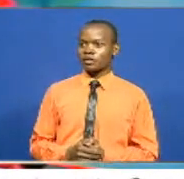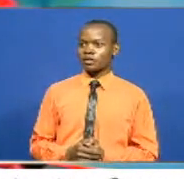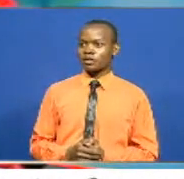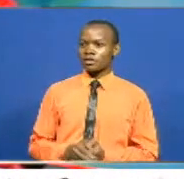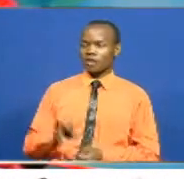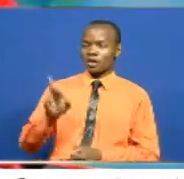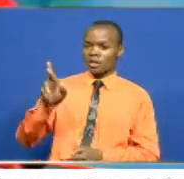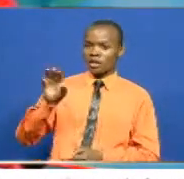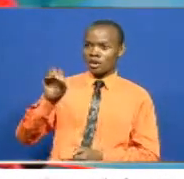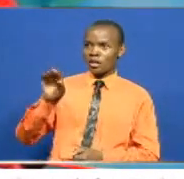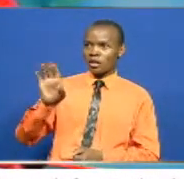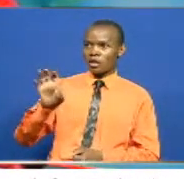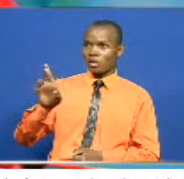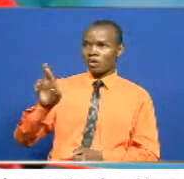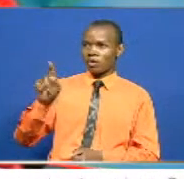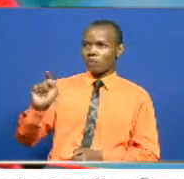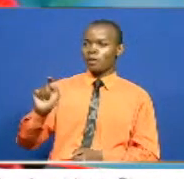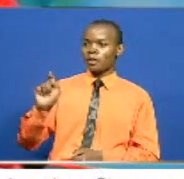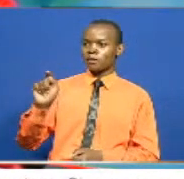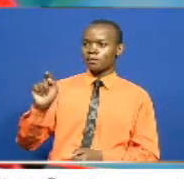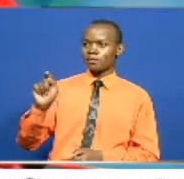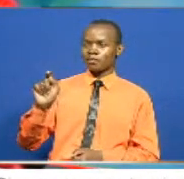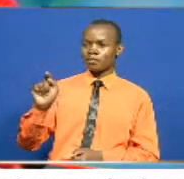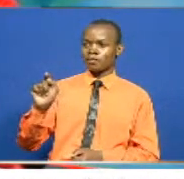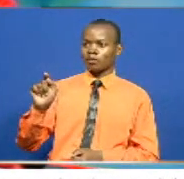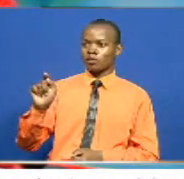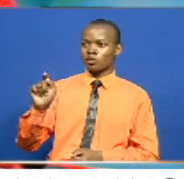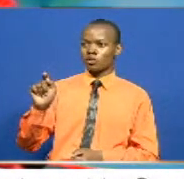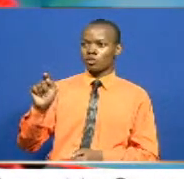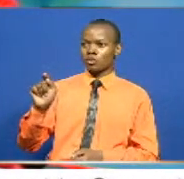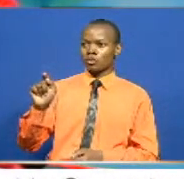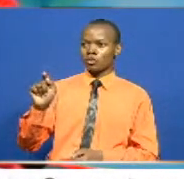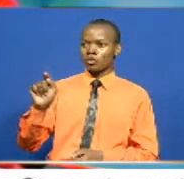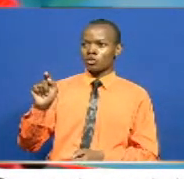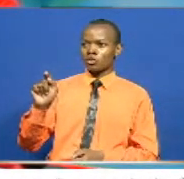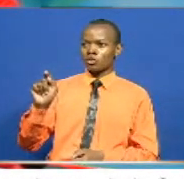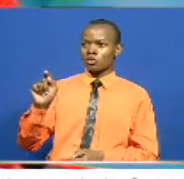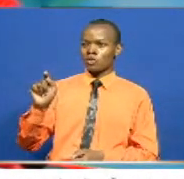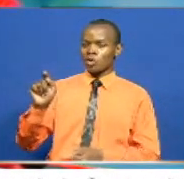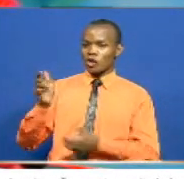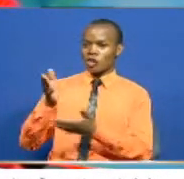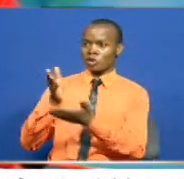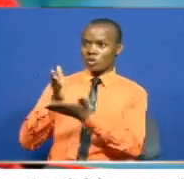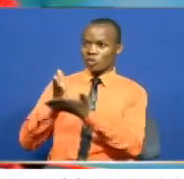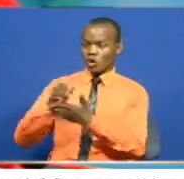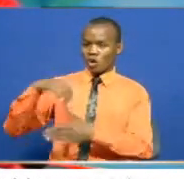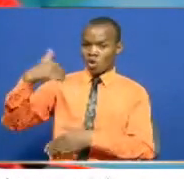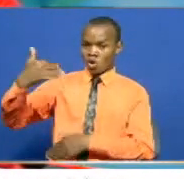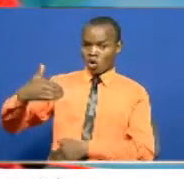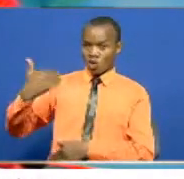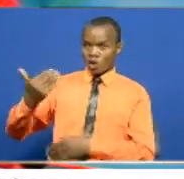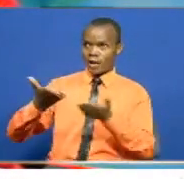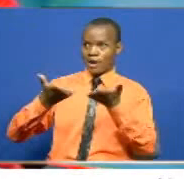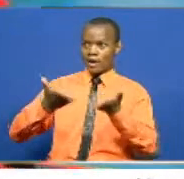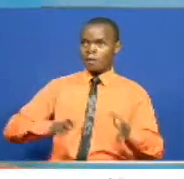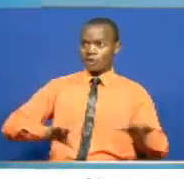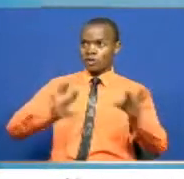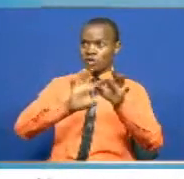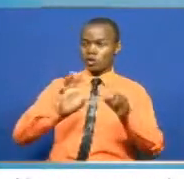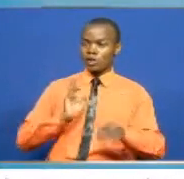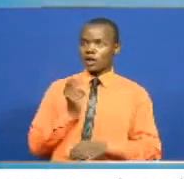Robert Nyakundi has been, his line of job, he has been unavailable to join us because